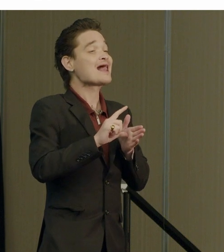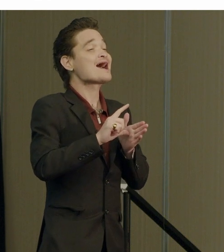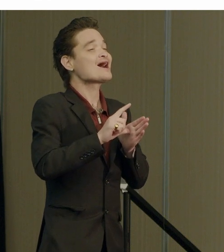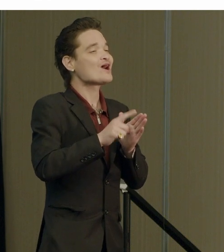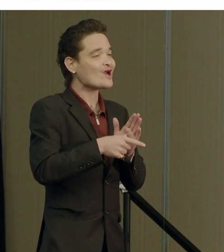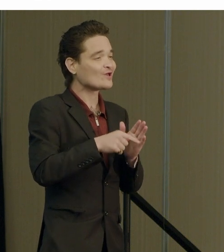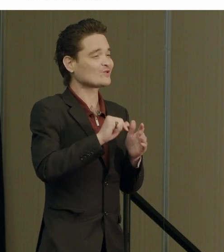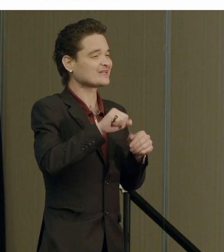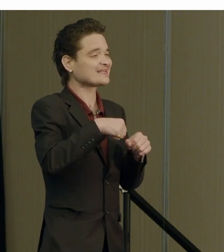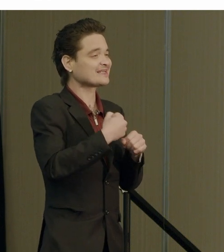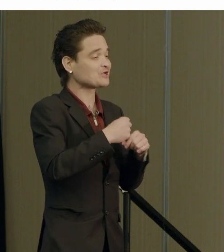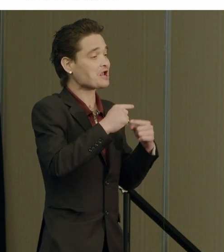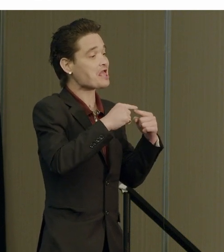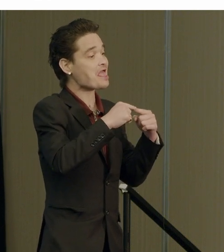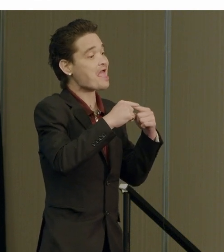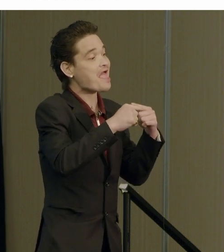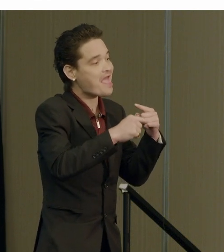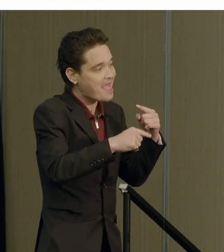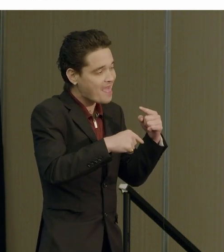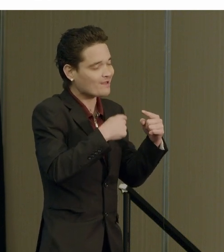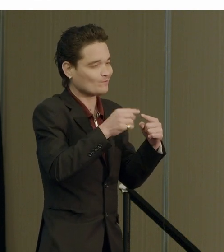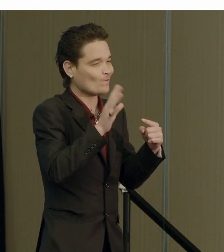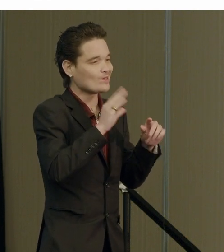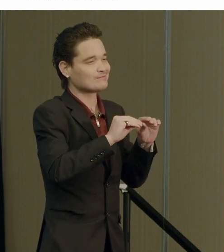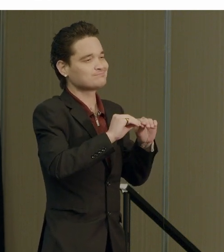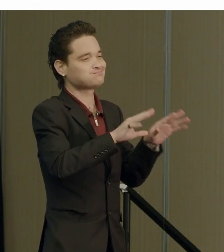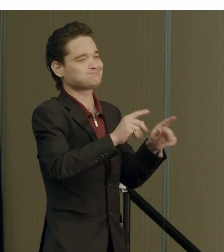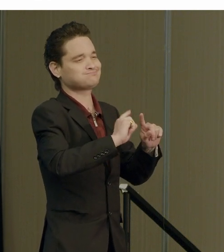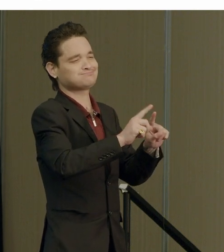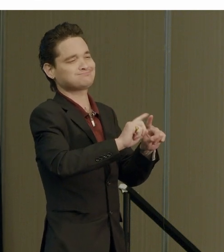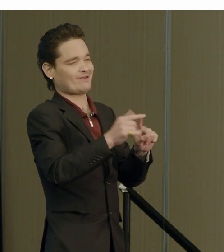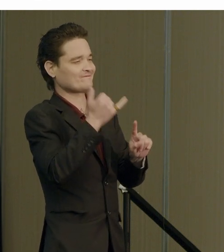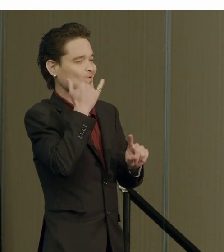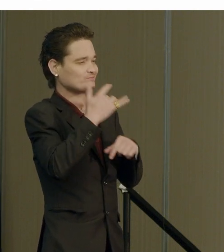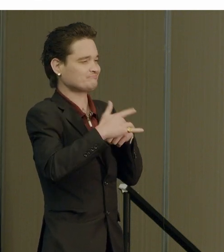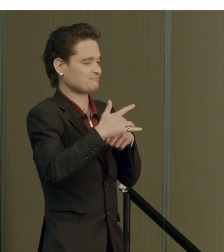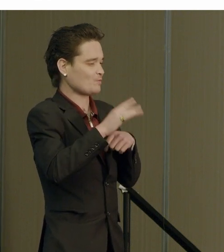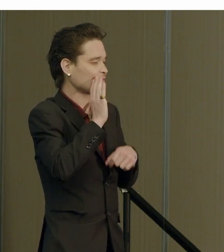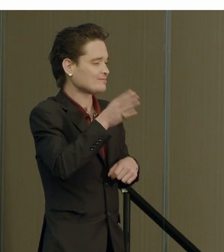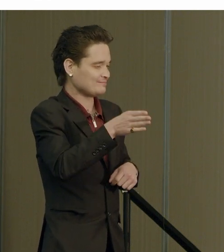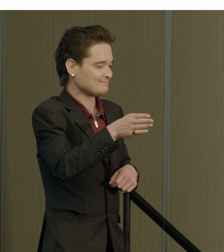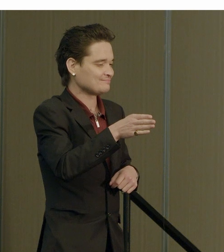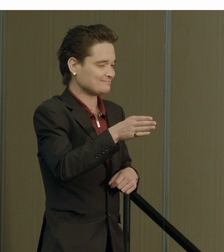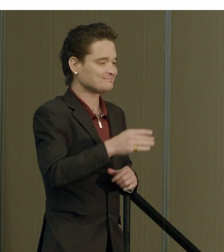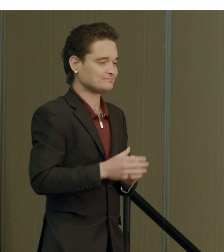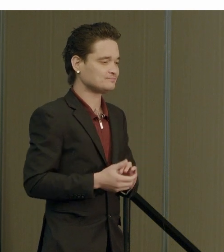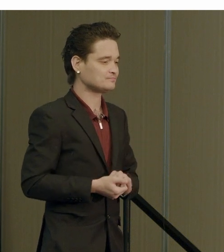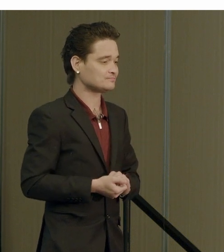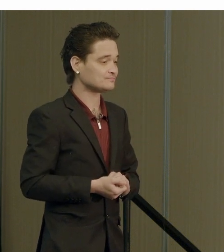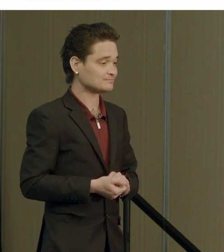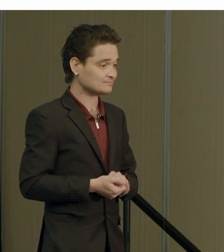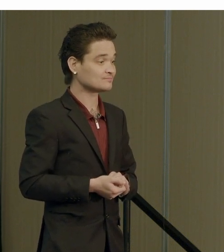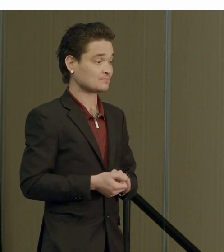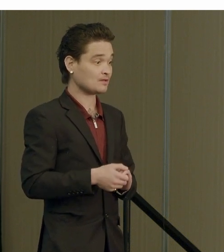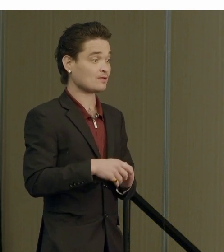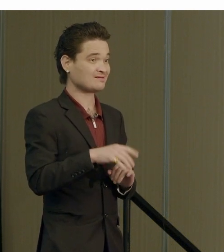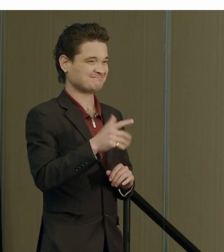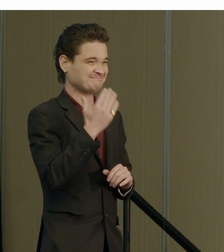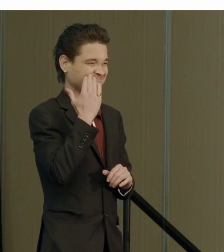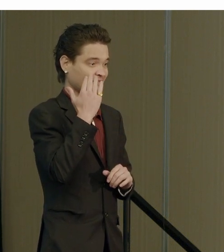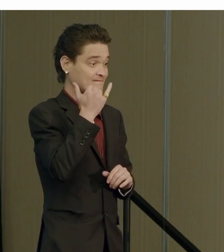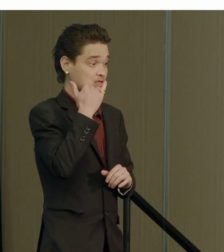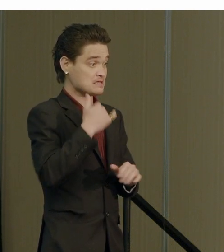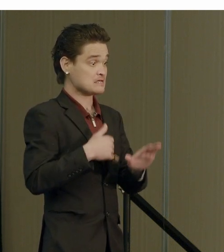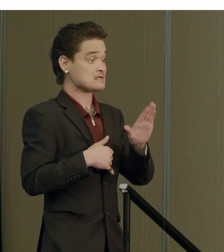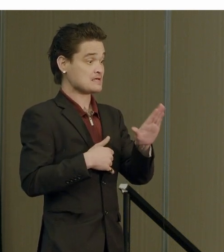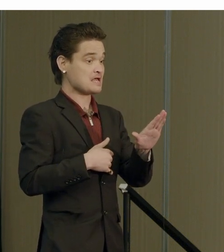accommodate holding the phone horizontally, just placing it horizontally, or if you're somebody like me, just watching YouTube when you're lying down.